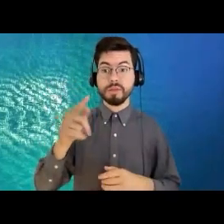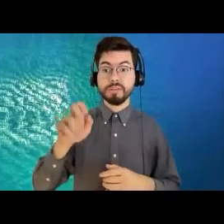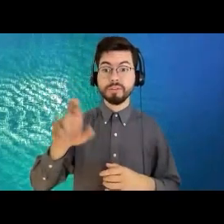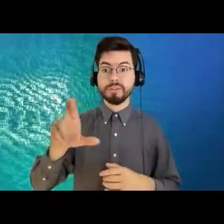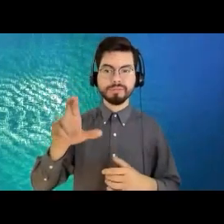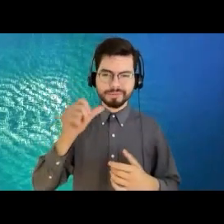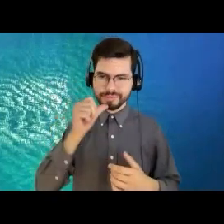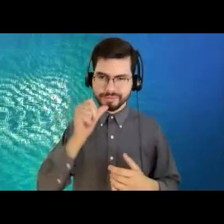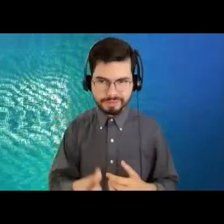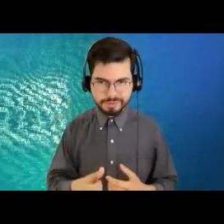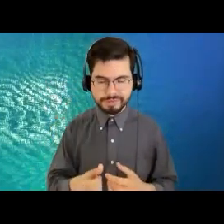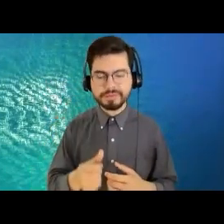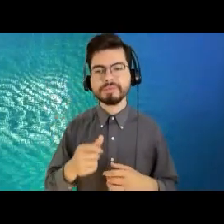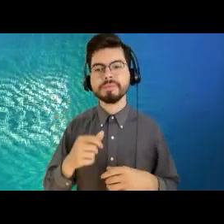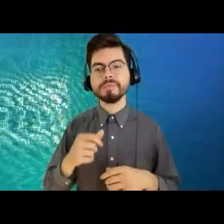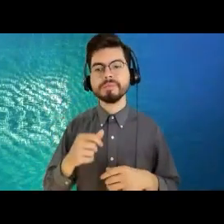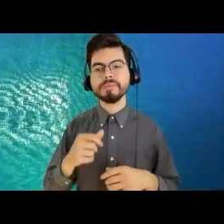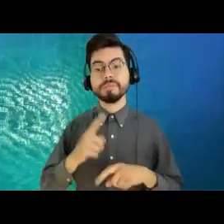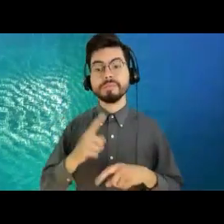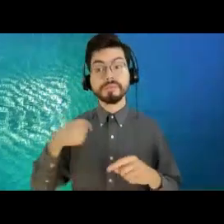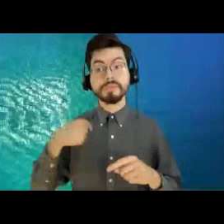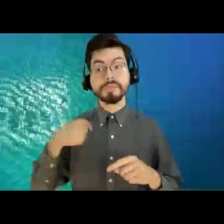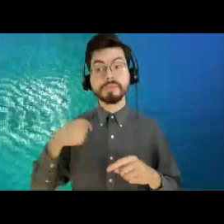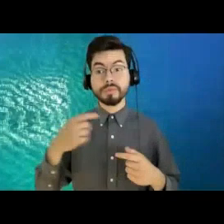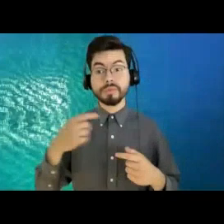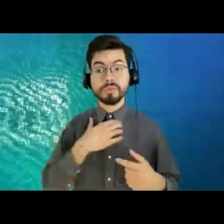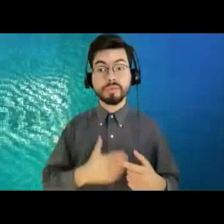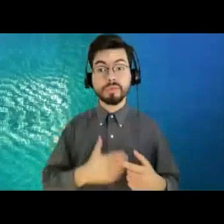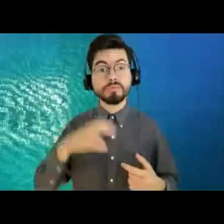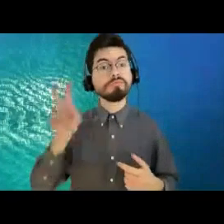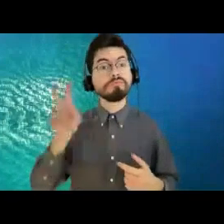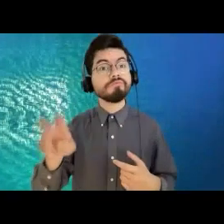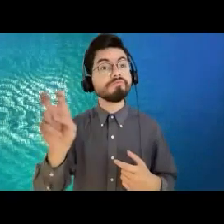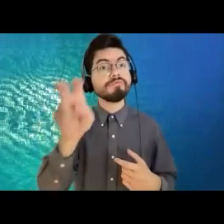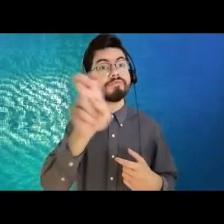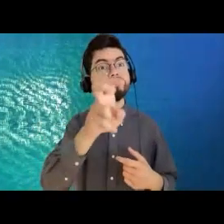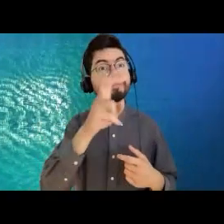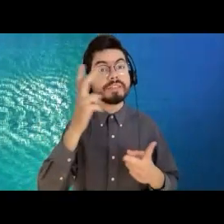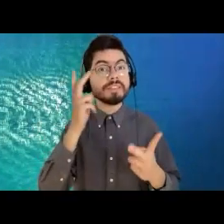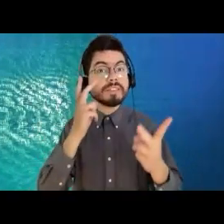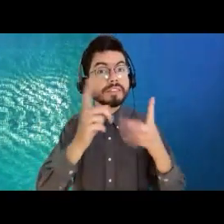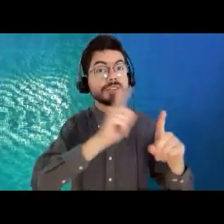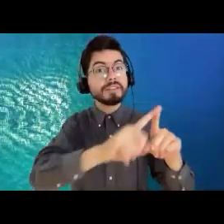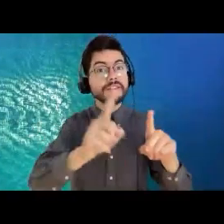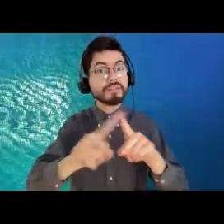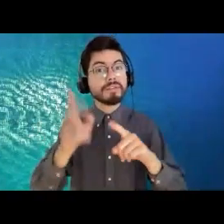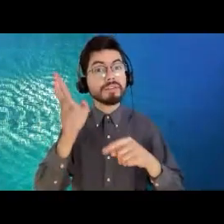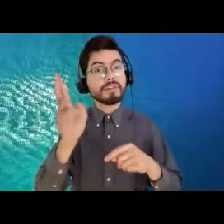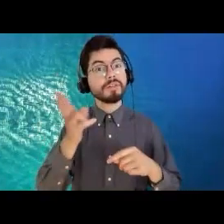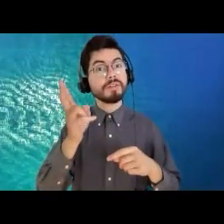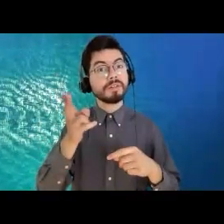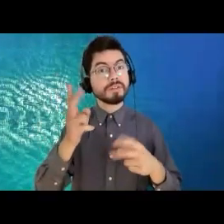these different historic sites, that'll be just fine. So that's what I did. And you